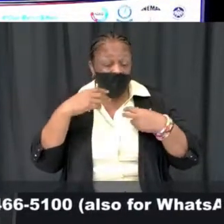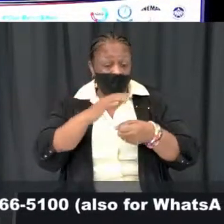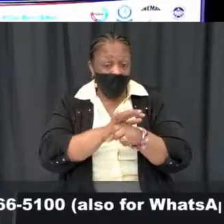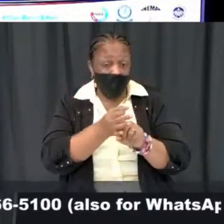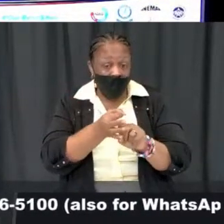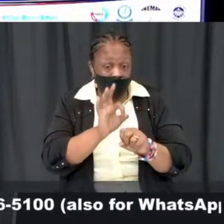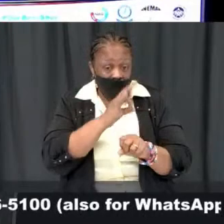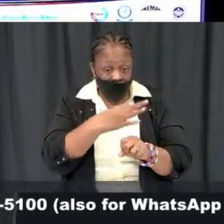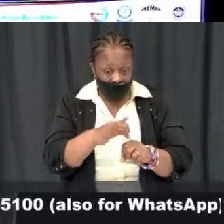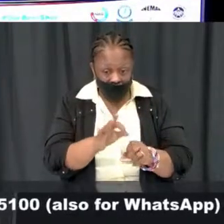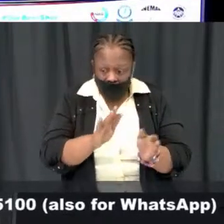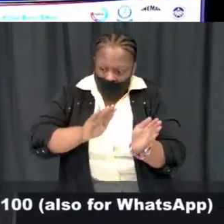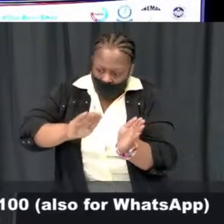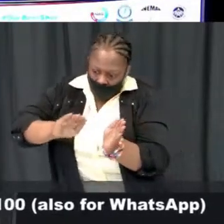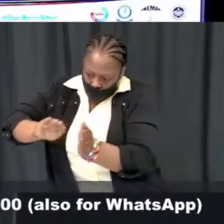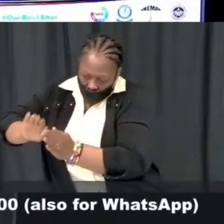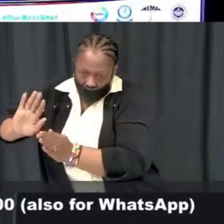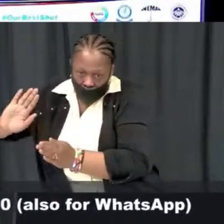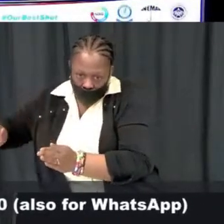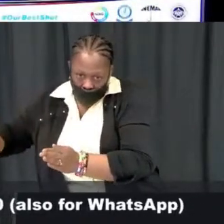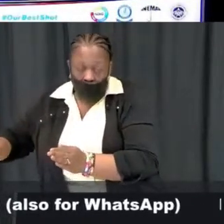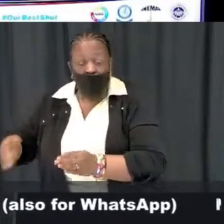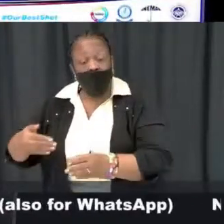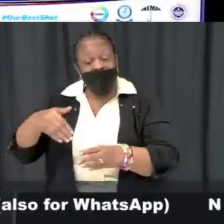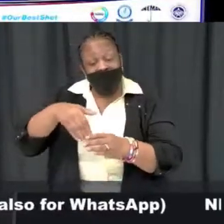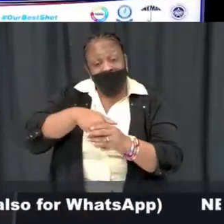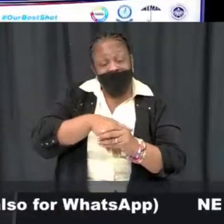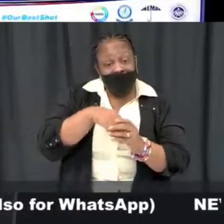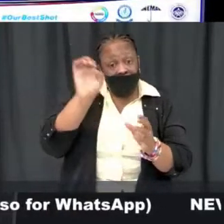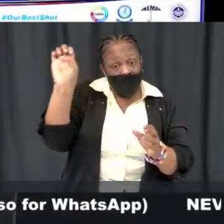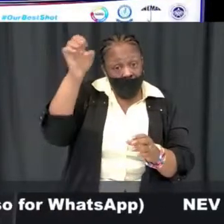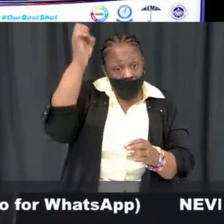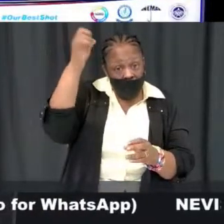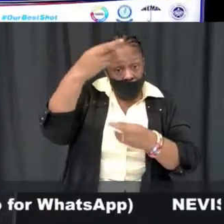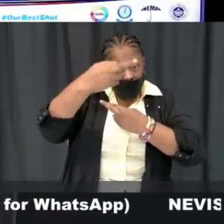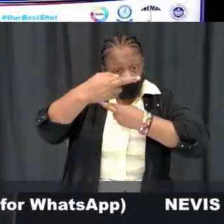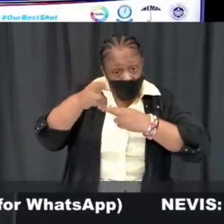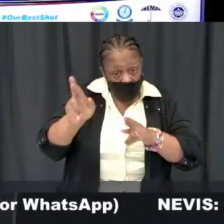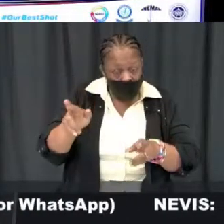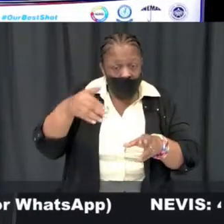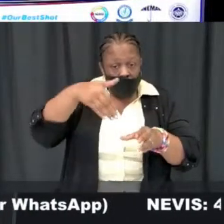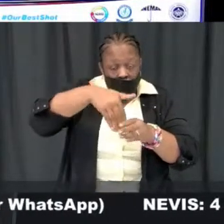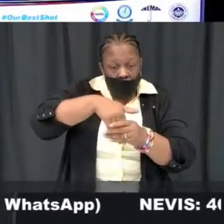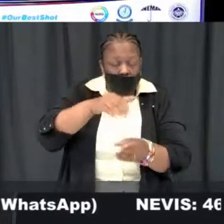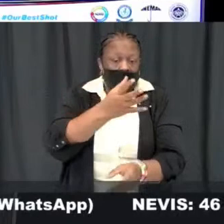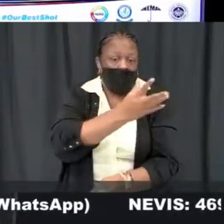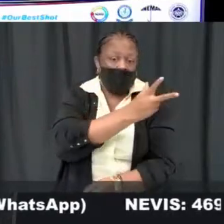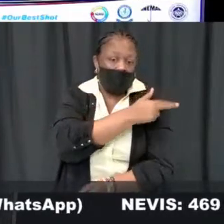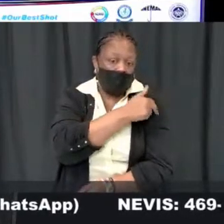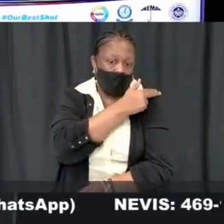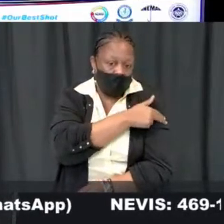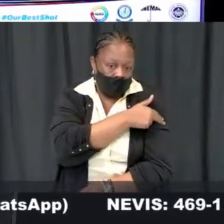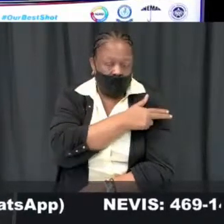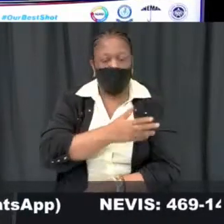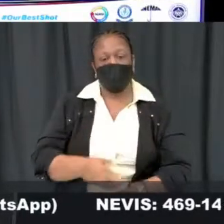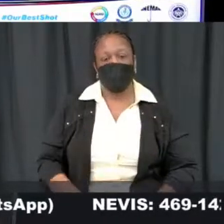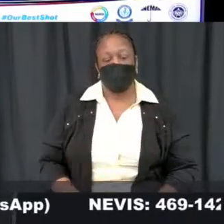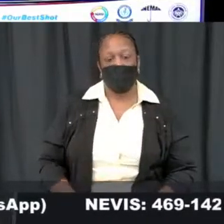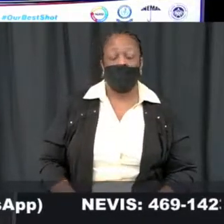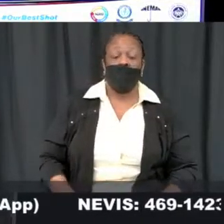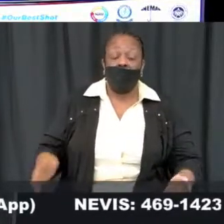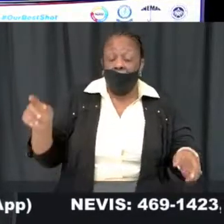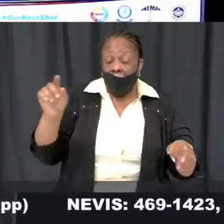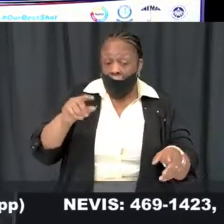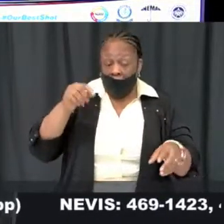general population coming to the emergency room for service. We said that we identified a ward, which is